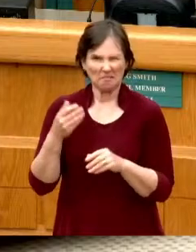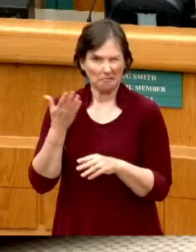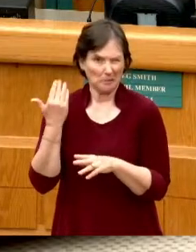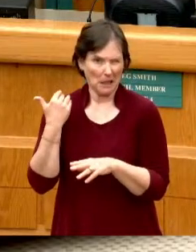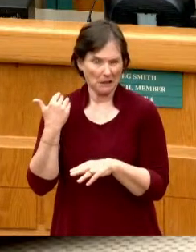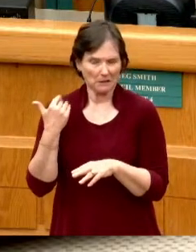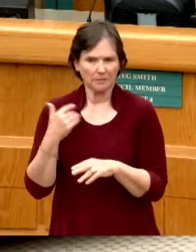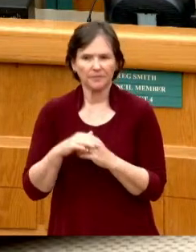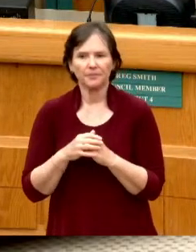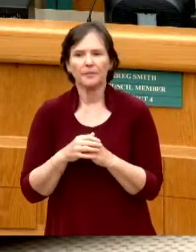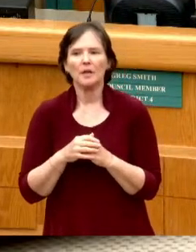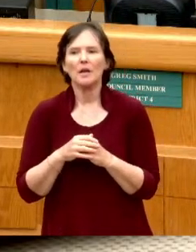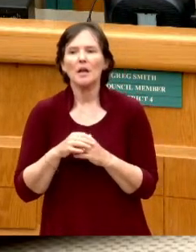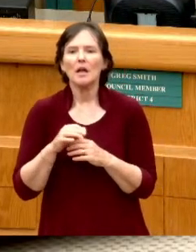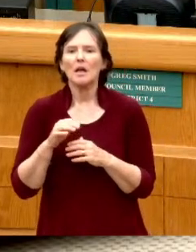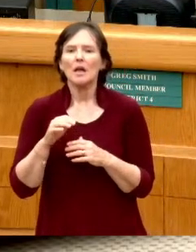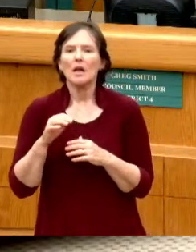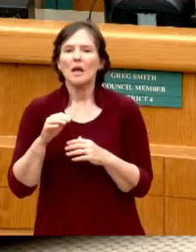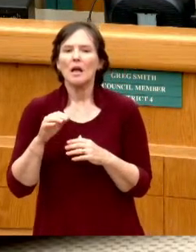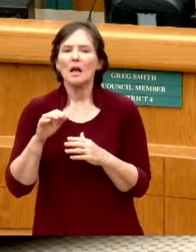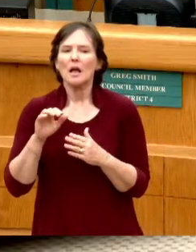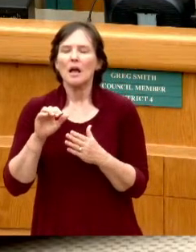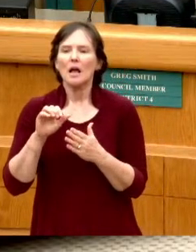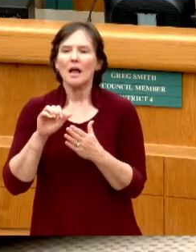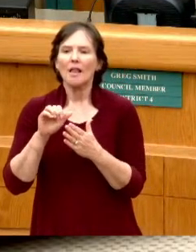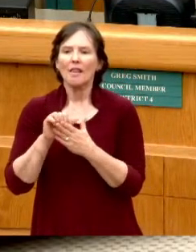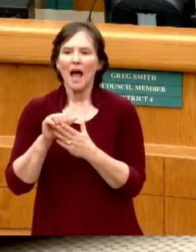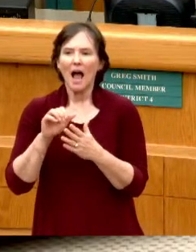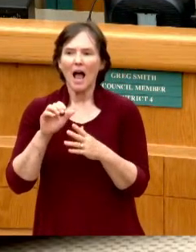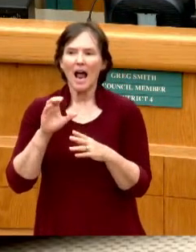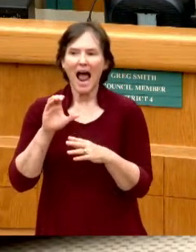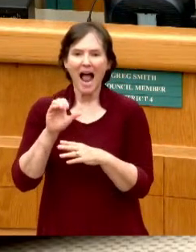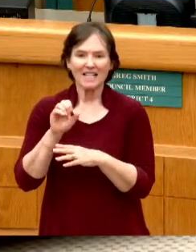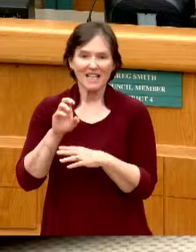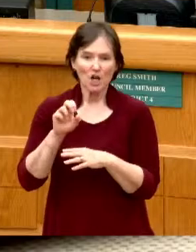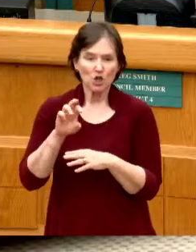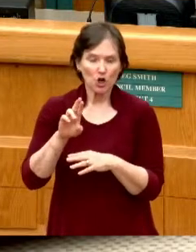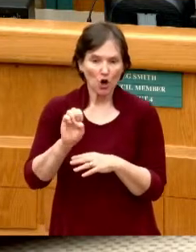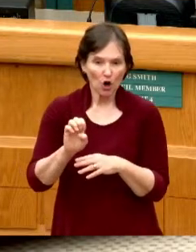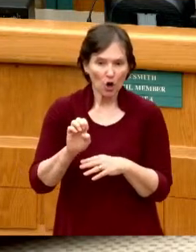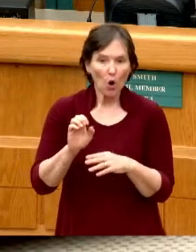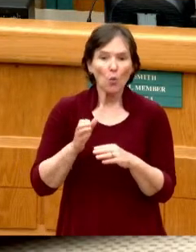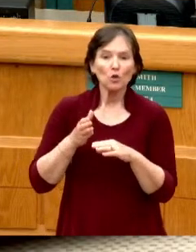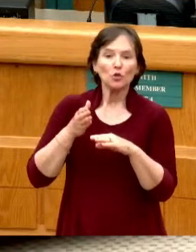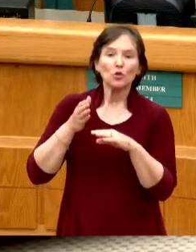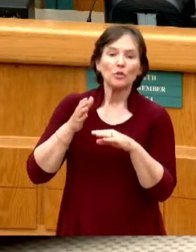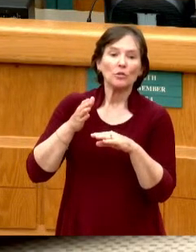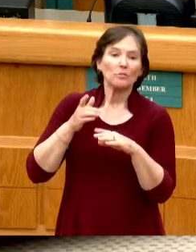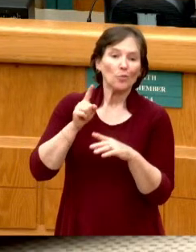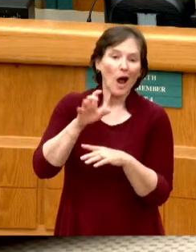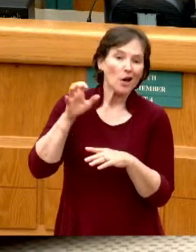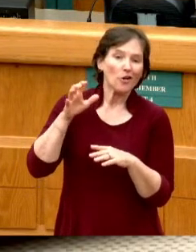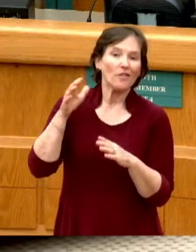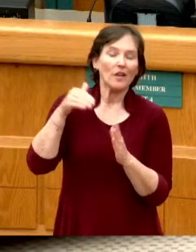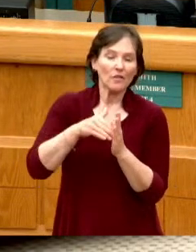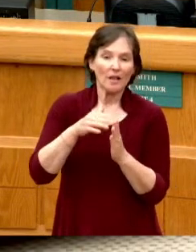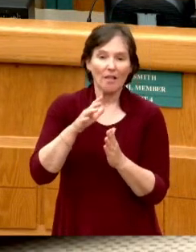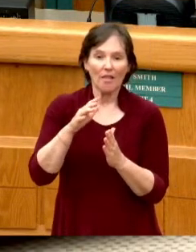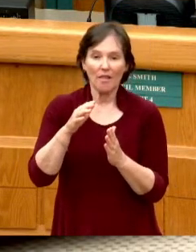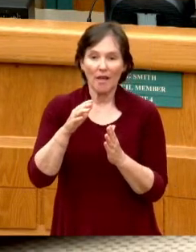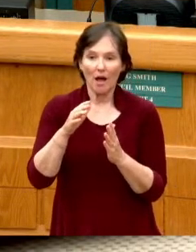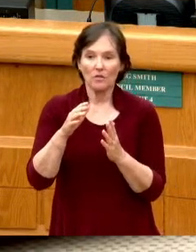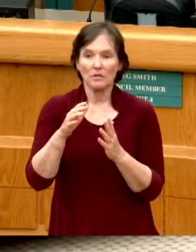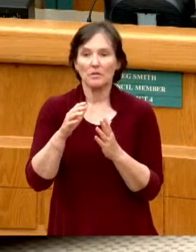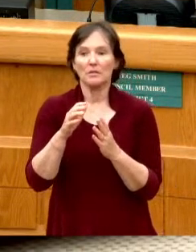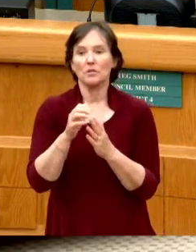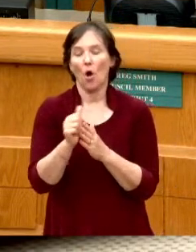that Accenture was $150,000 over budget, apparently with a contract with the county. We were wanting to know